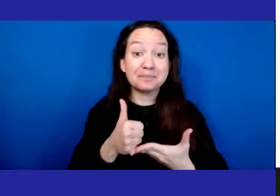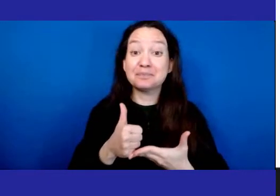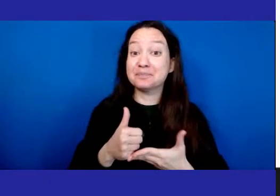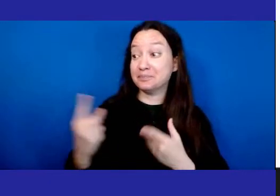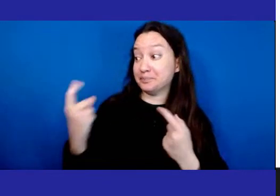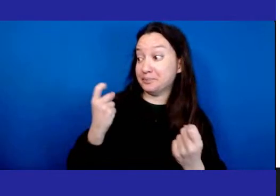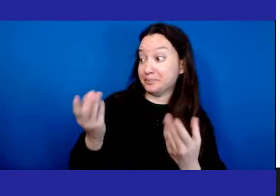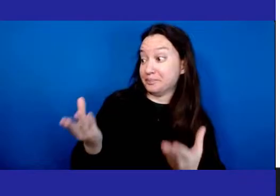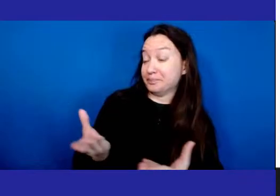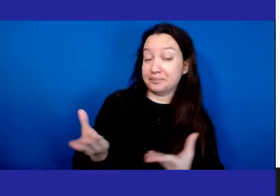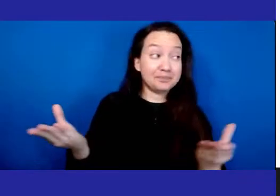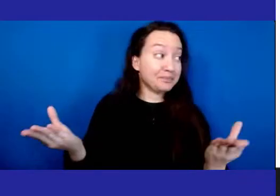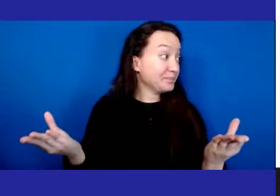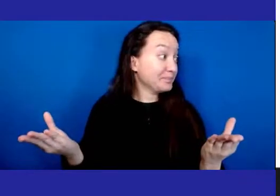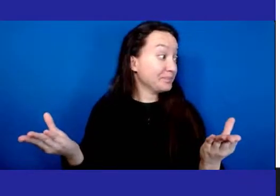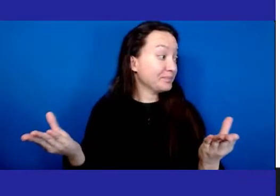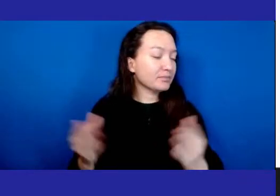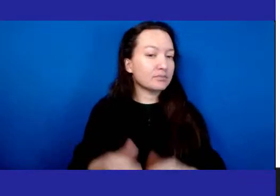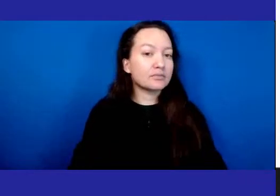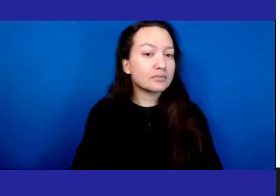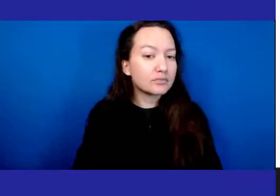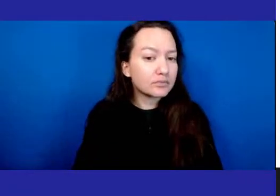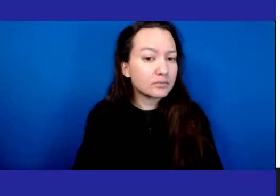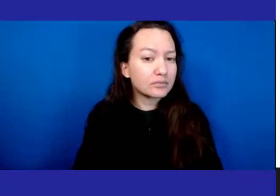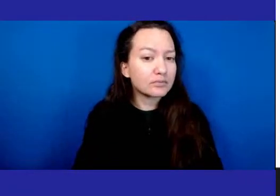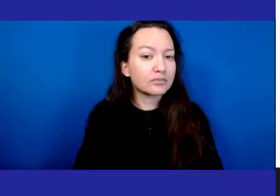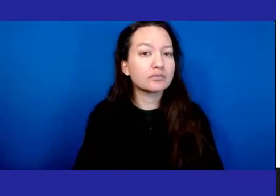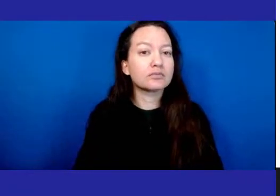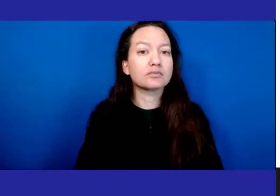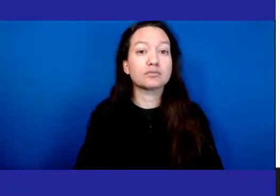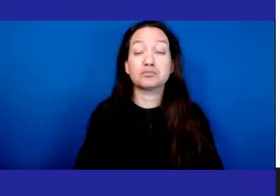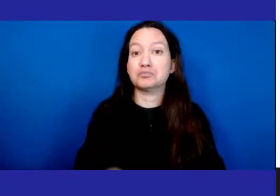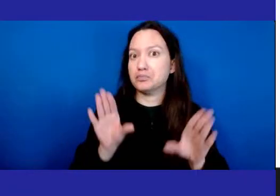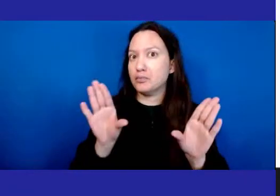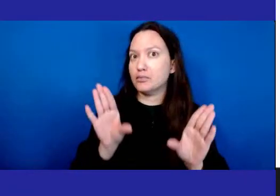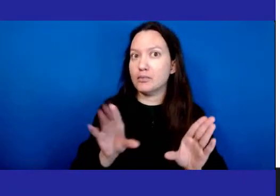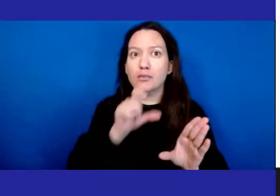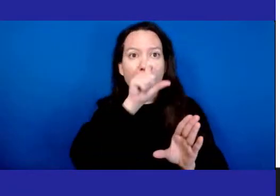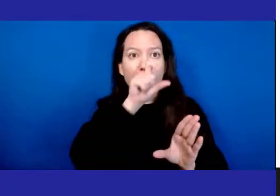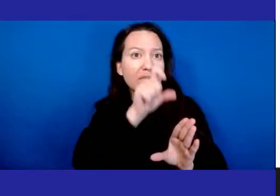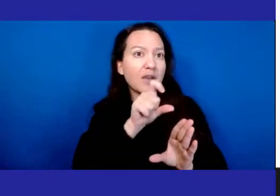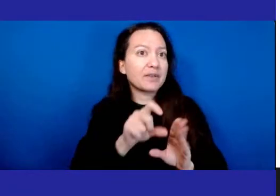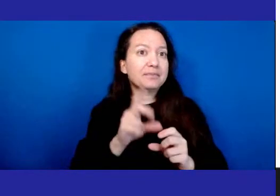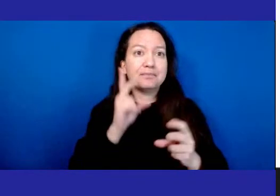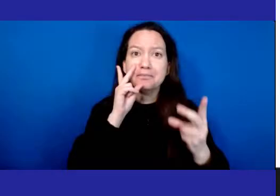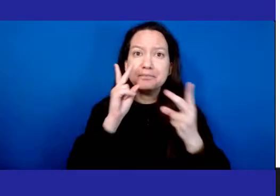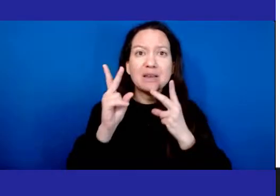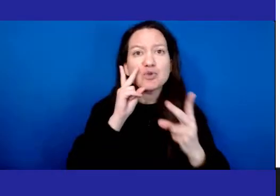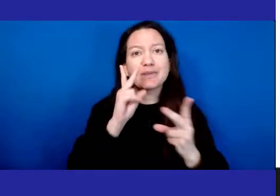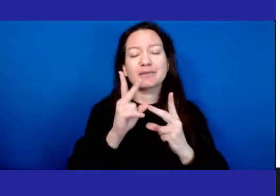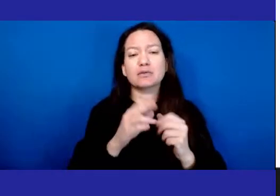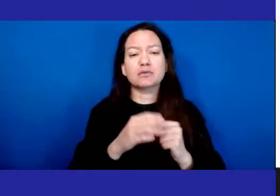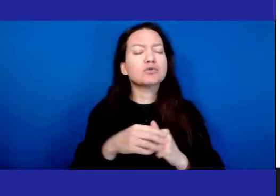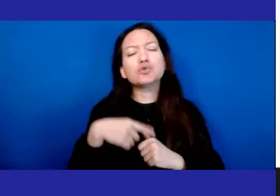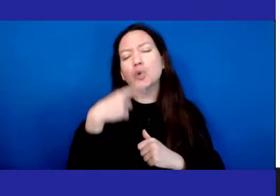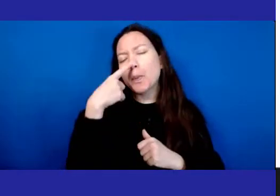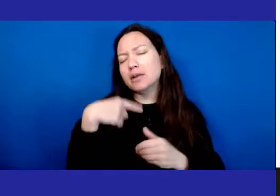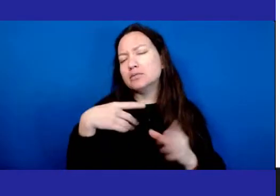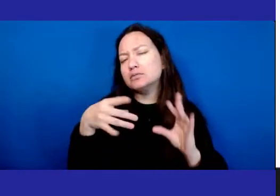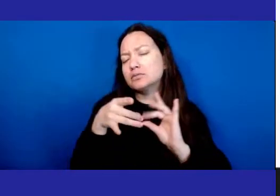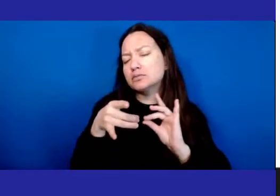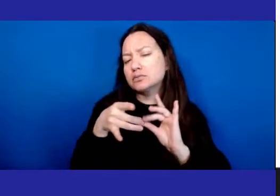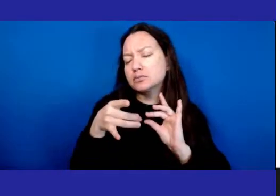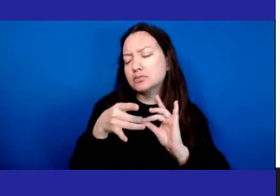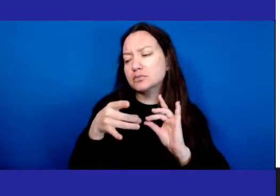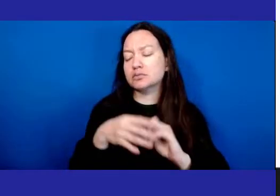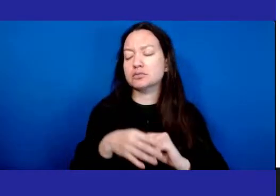Yes, hi. Hi, good morning. So great. I love the Vigilus Hub. Could you just share with us